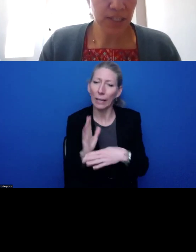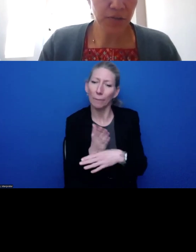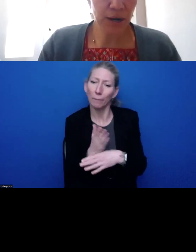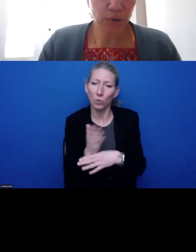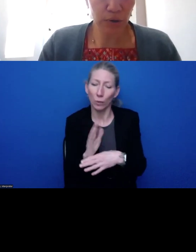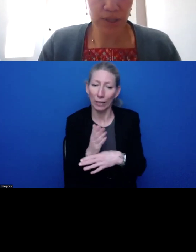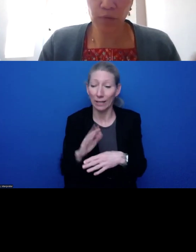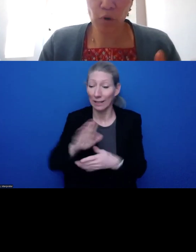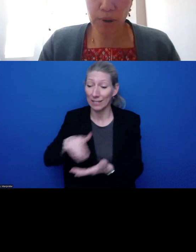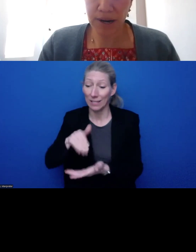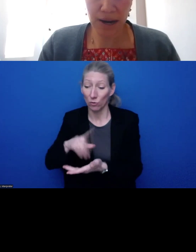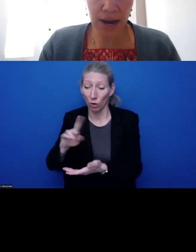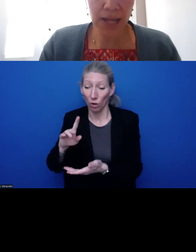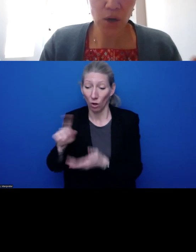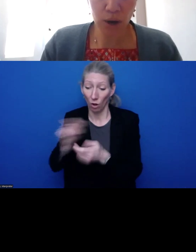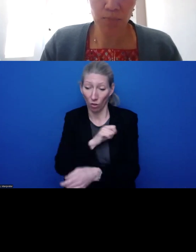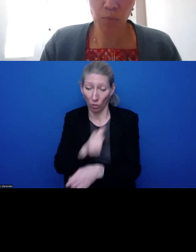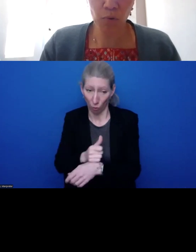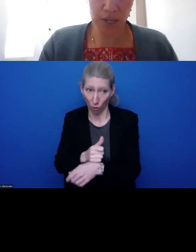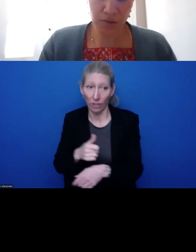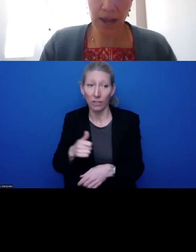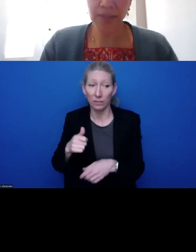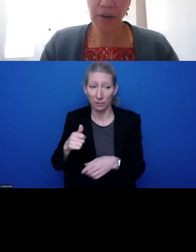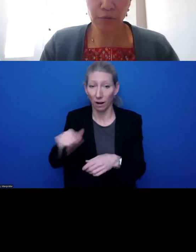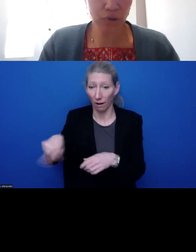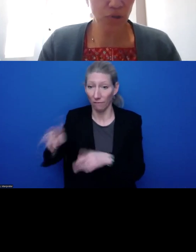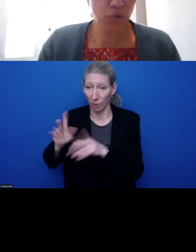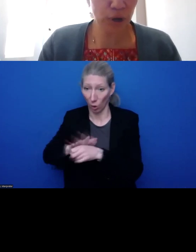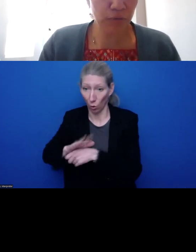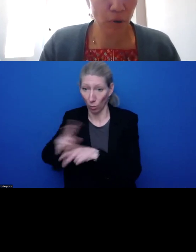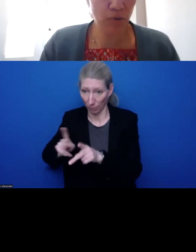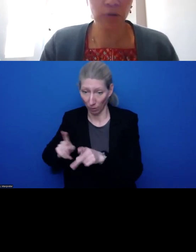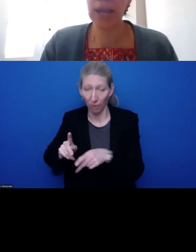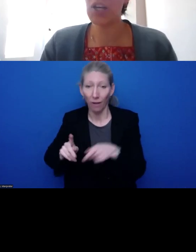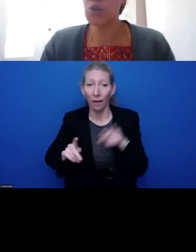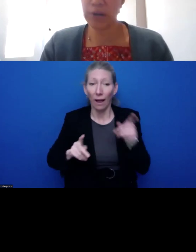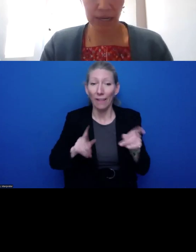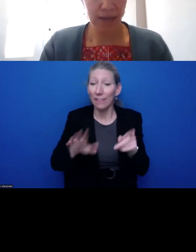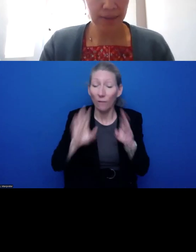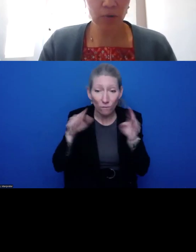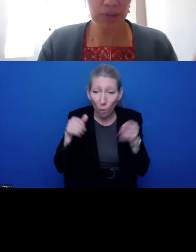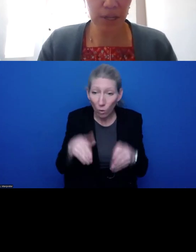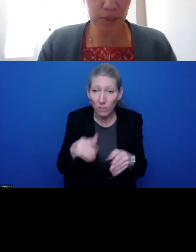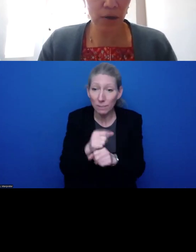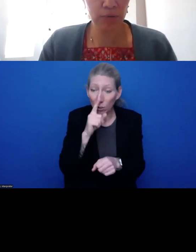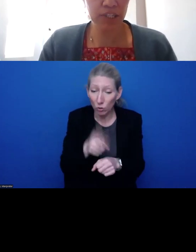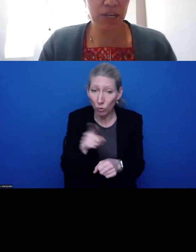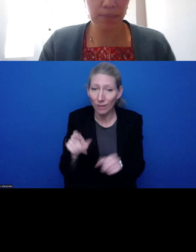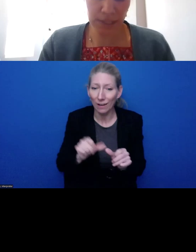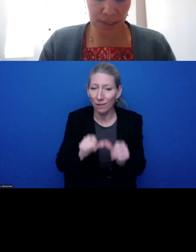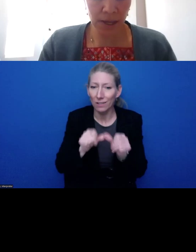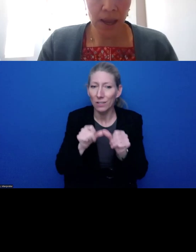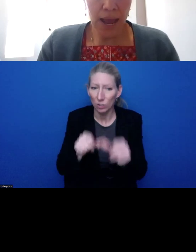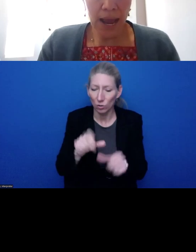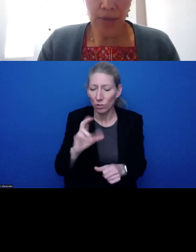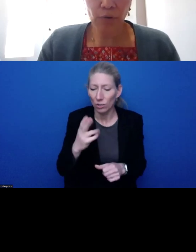the central authorities of Gumarcaj and local population, and their functions were focused on ensuring the continuity of the